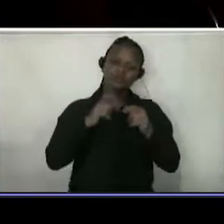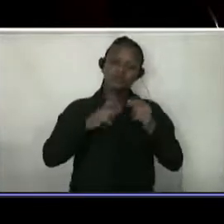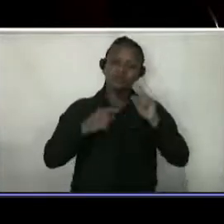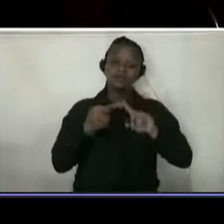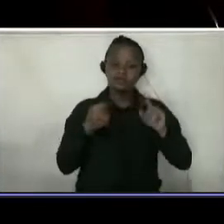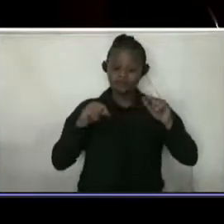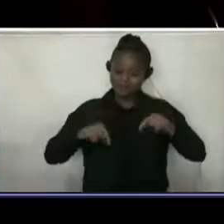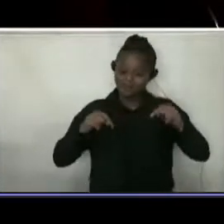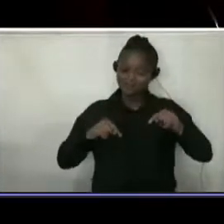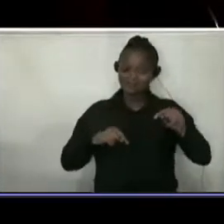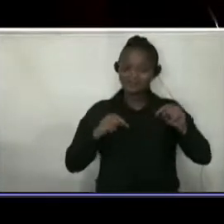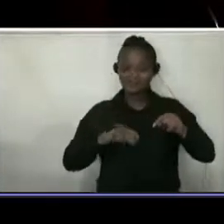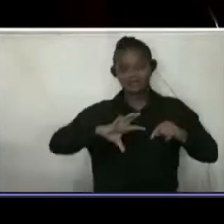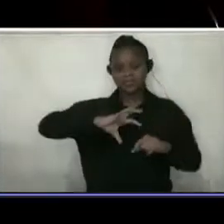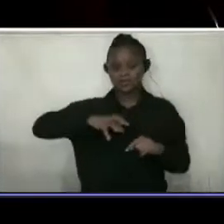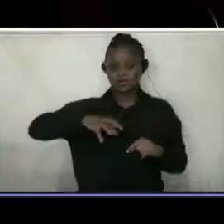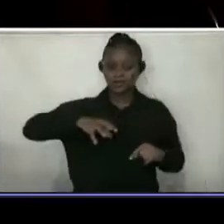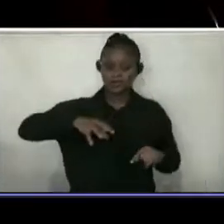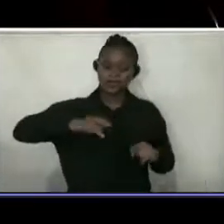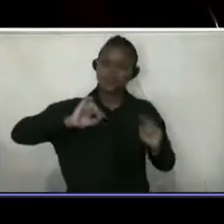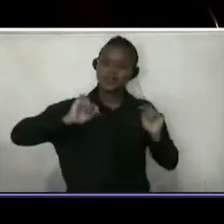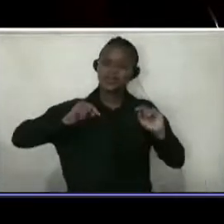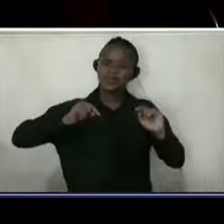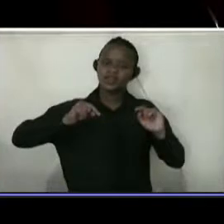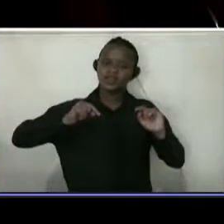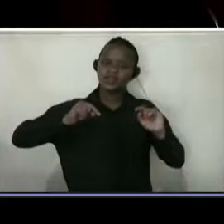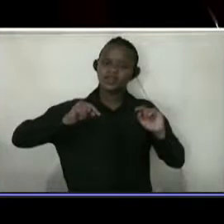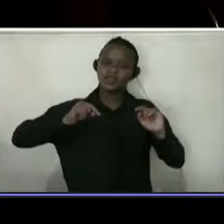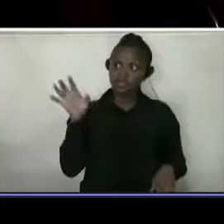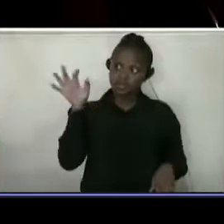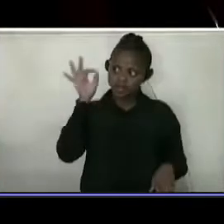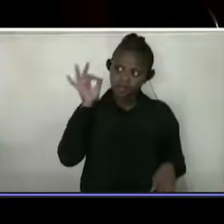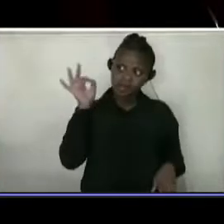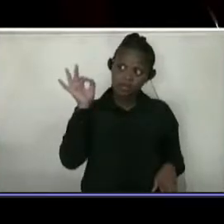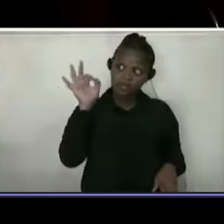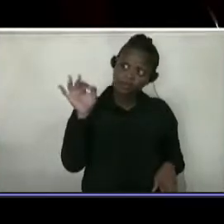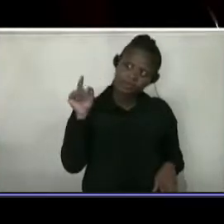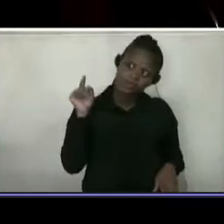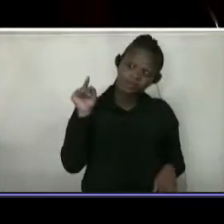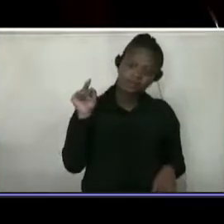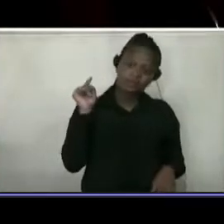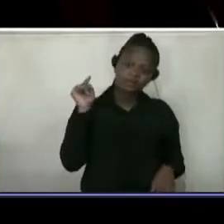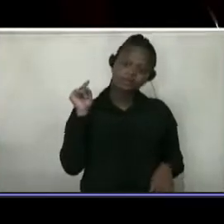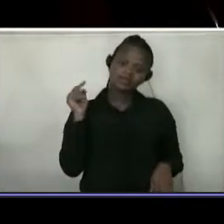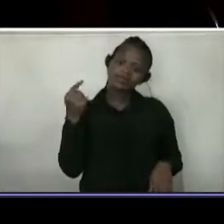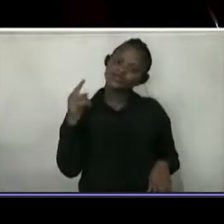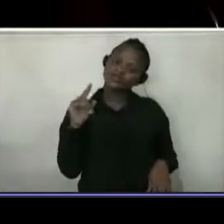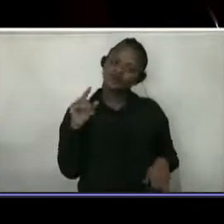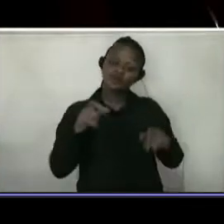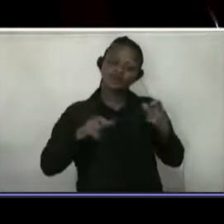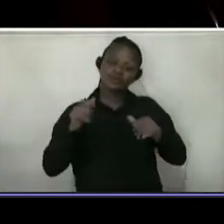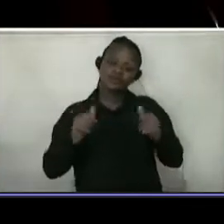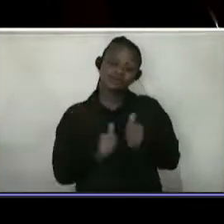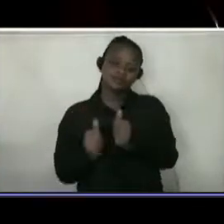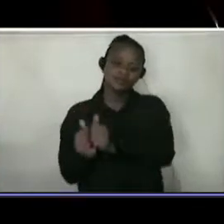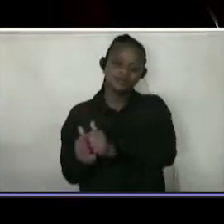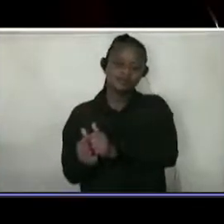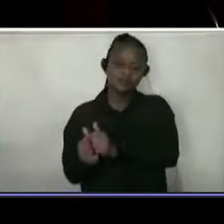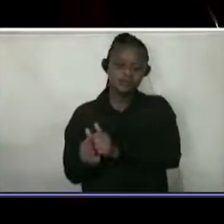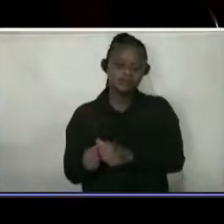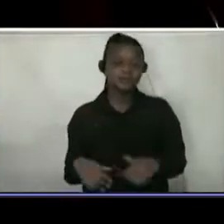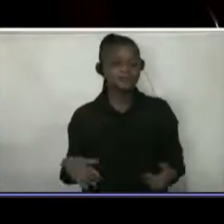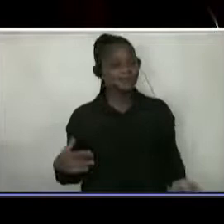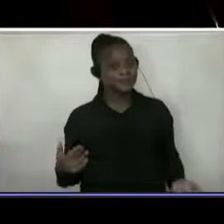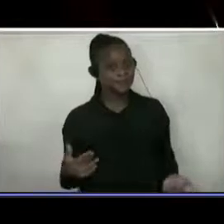this country will not be governed by a coalition government after the next national and provincial elections. In my